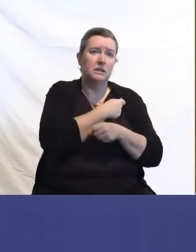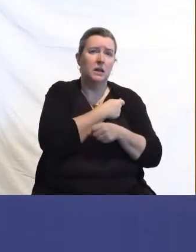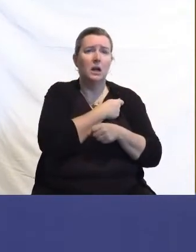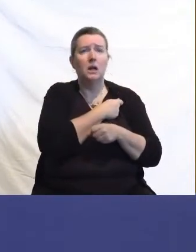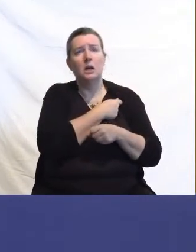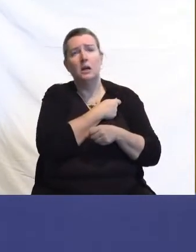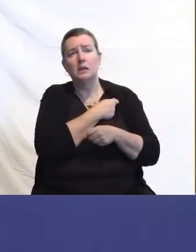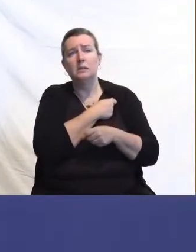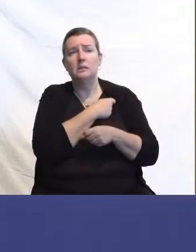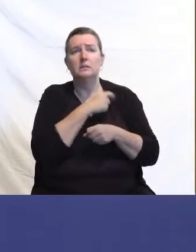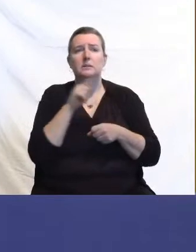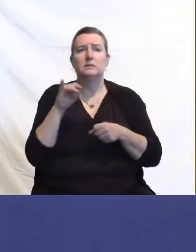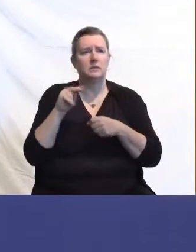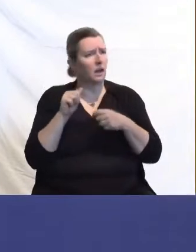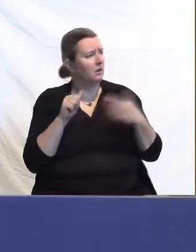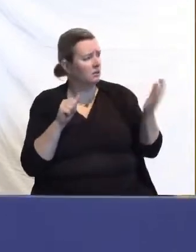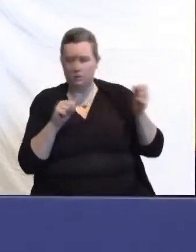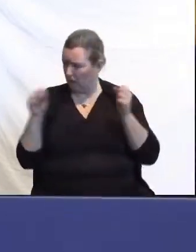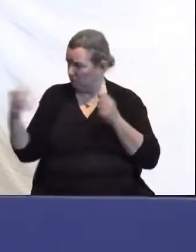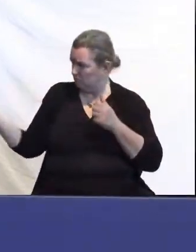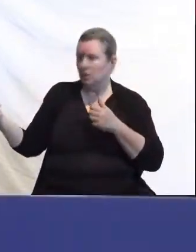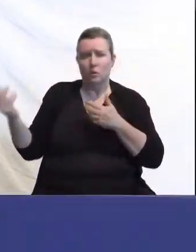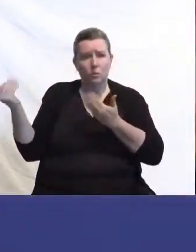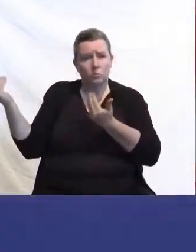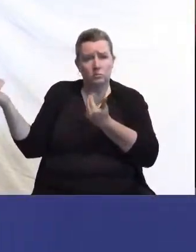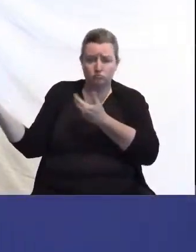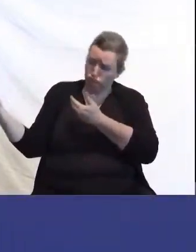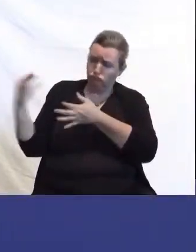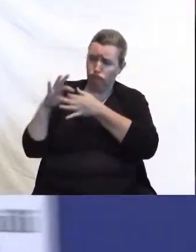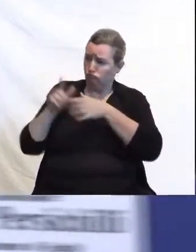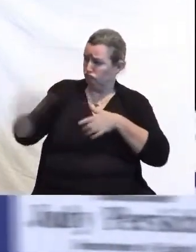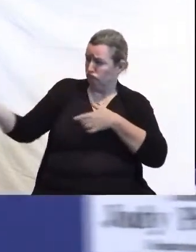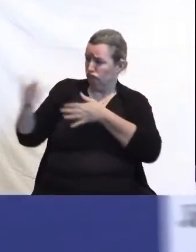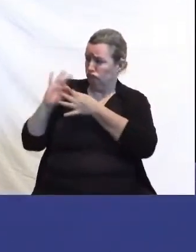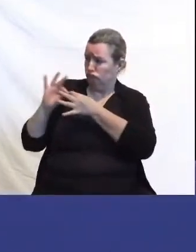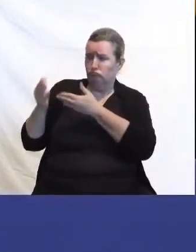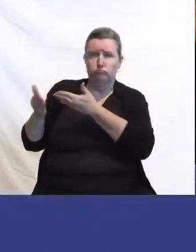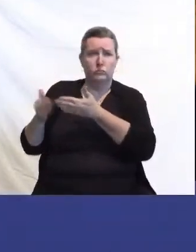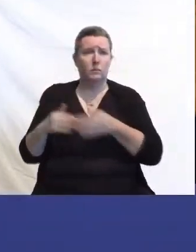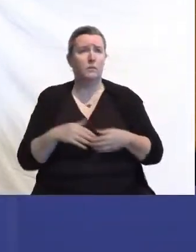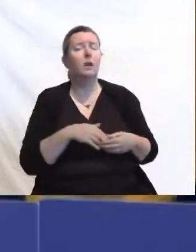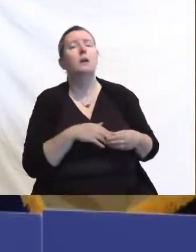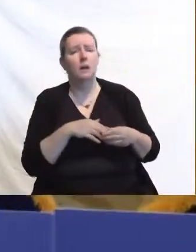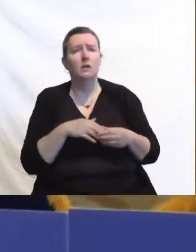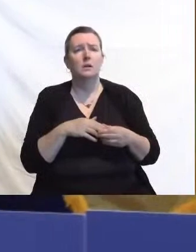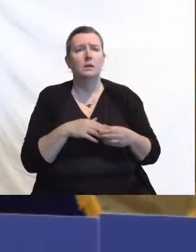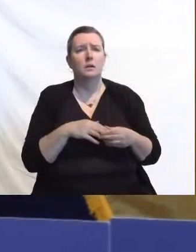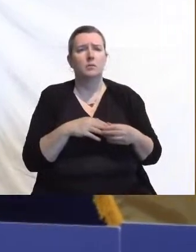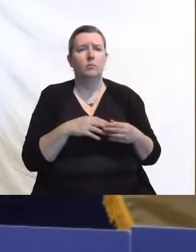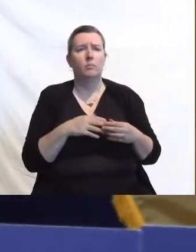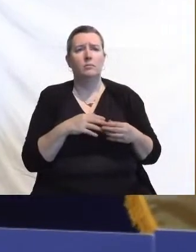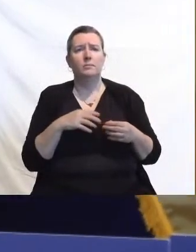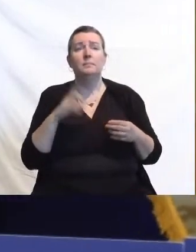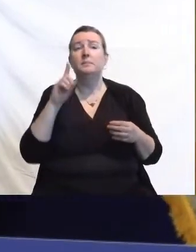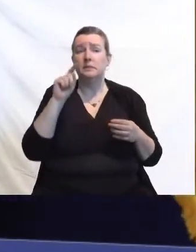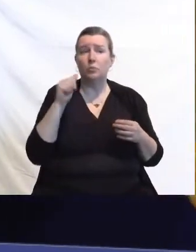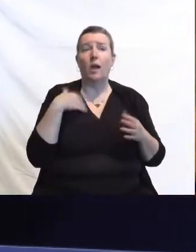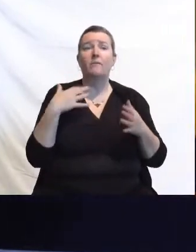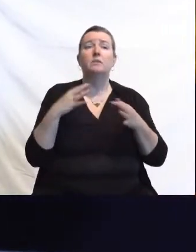Tina, come on in from the bullpen. We got to make sure we give you your money's worth here. Yes, so the data that we have on our